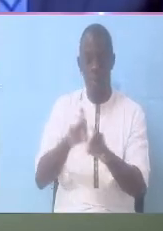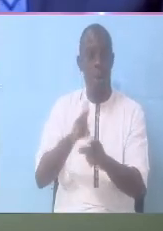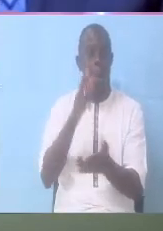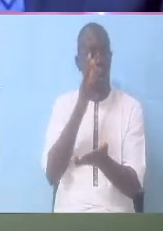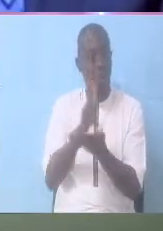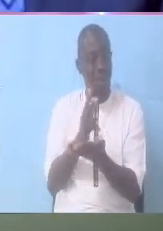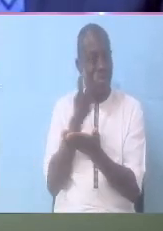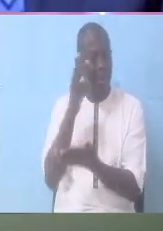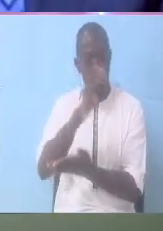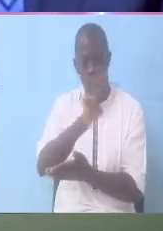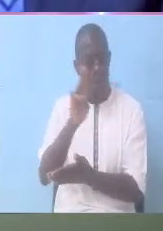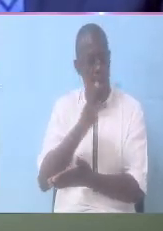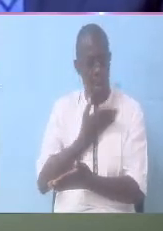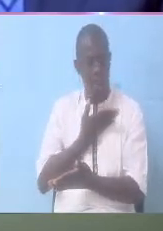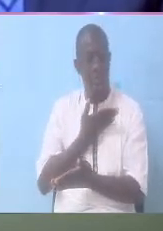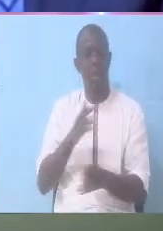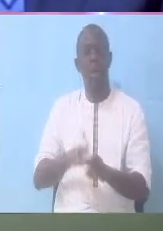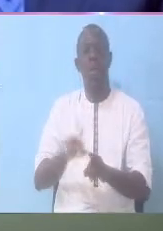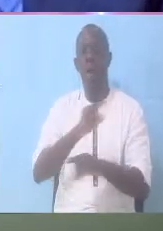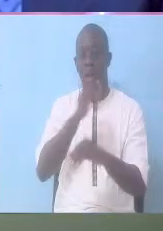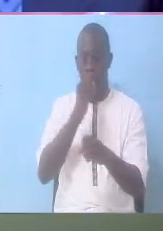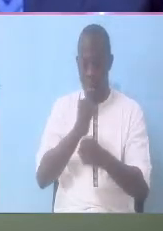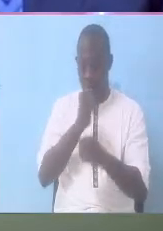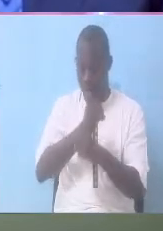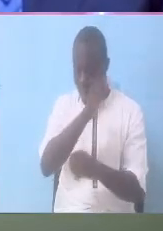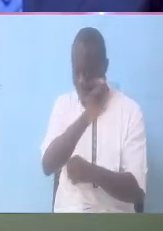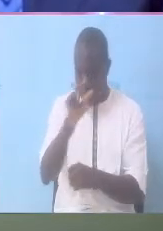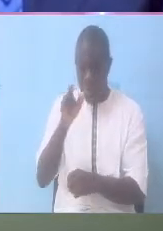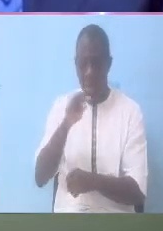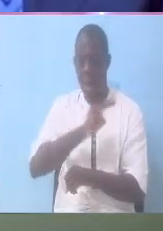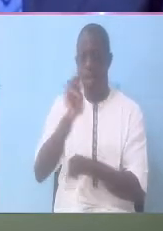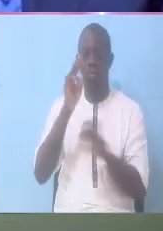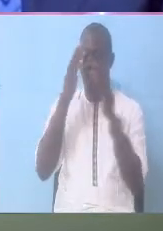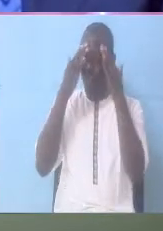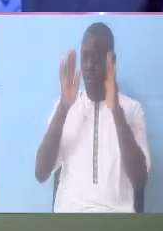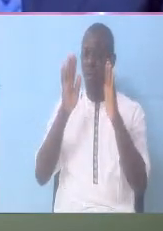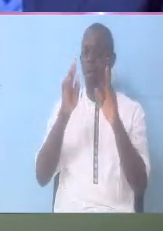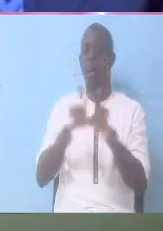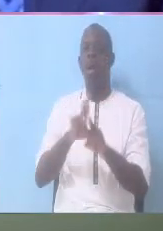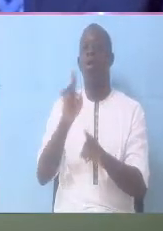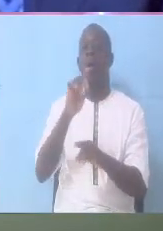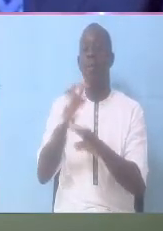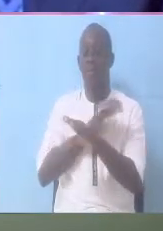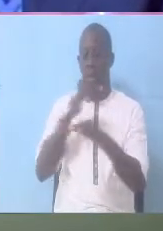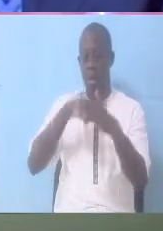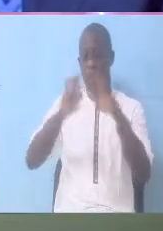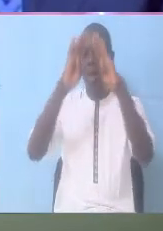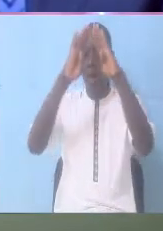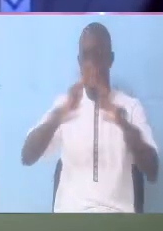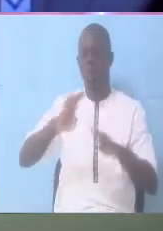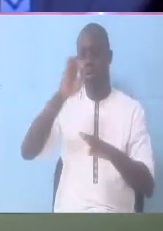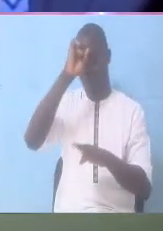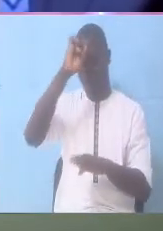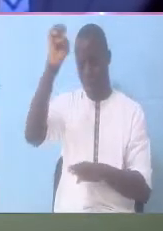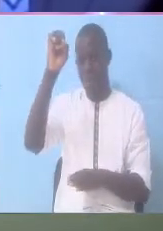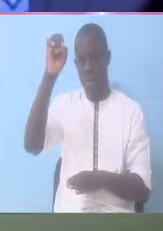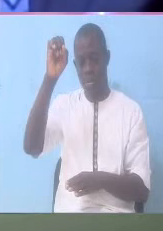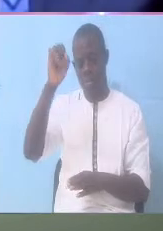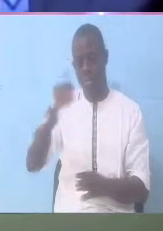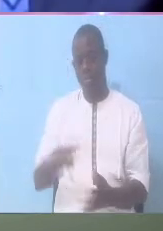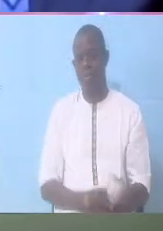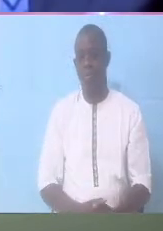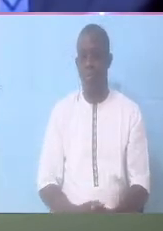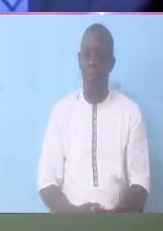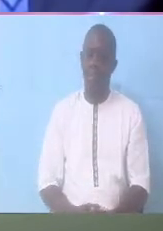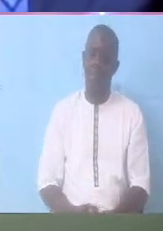Andung men ya sabu malong katu menu fongoli kidota ke bum malong jumanyo lem ning